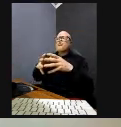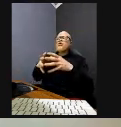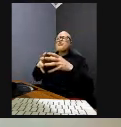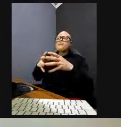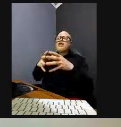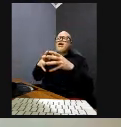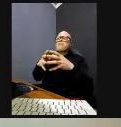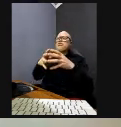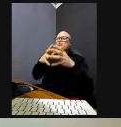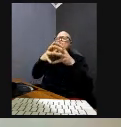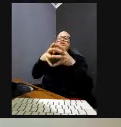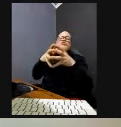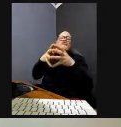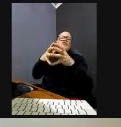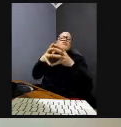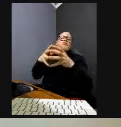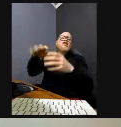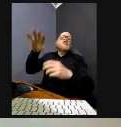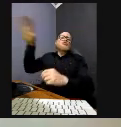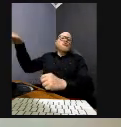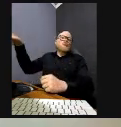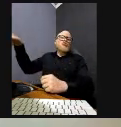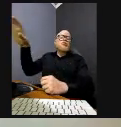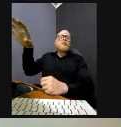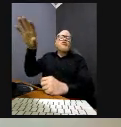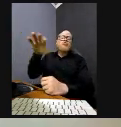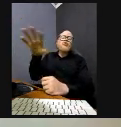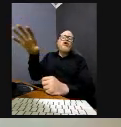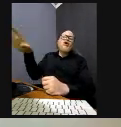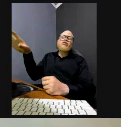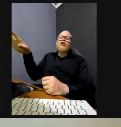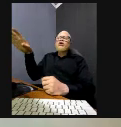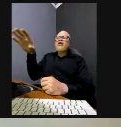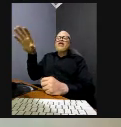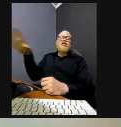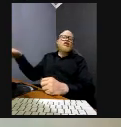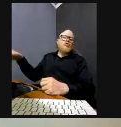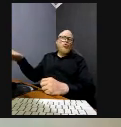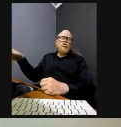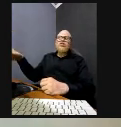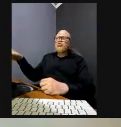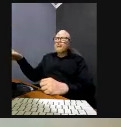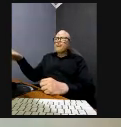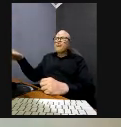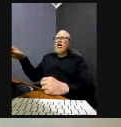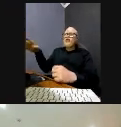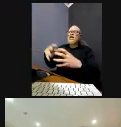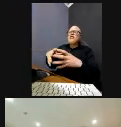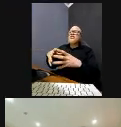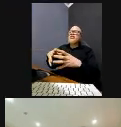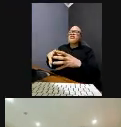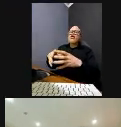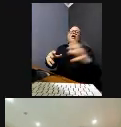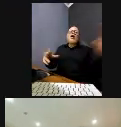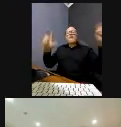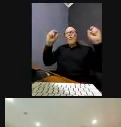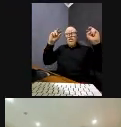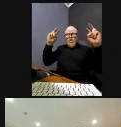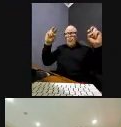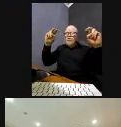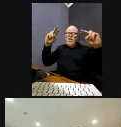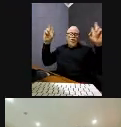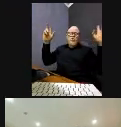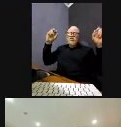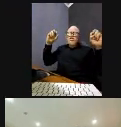not also want to become sources of inspiration to the people that we are creating this content to an extent that